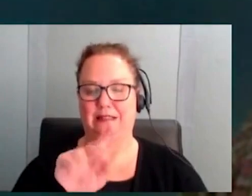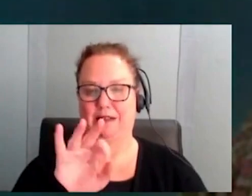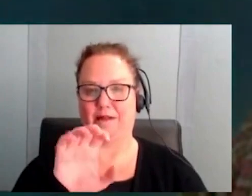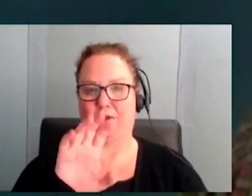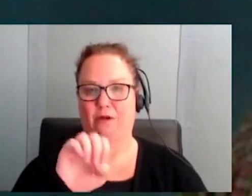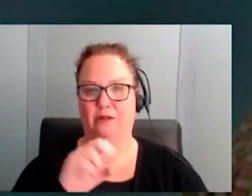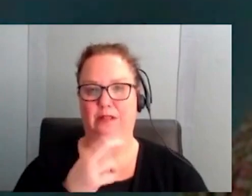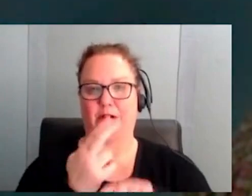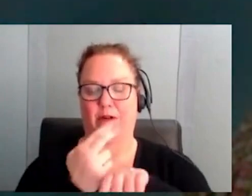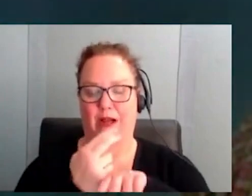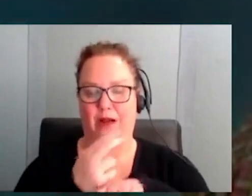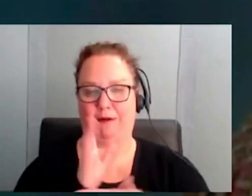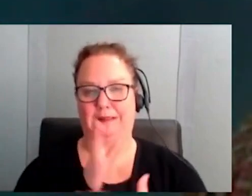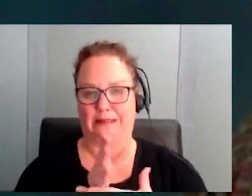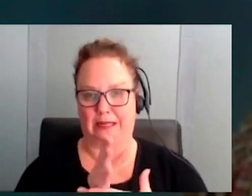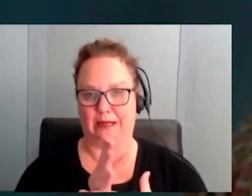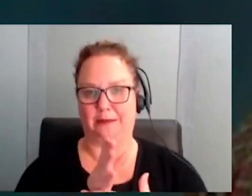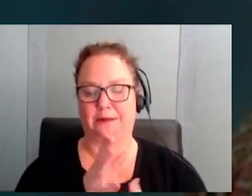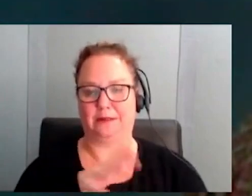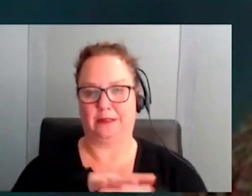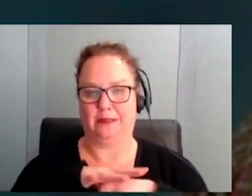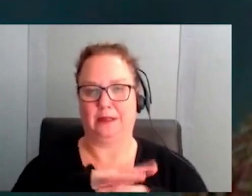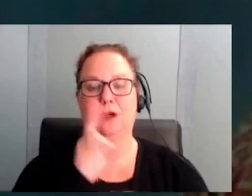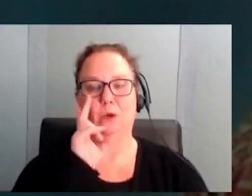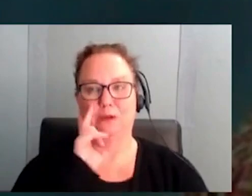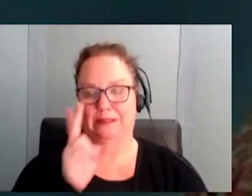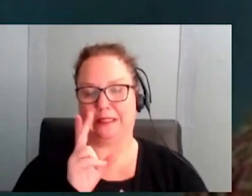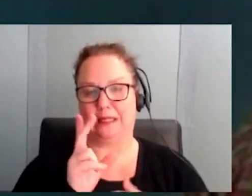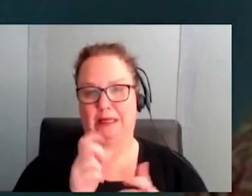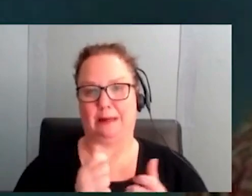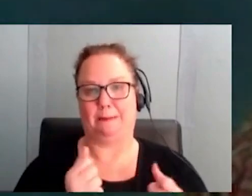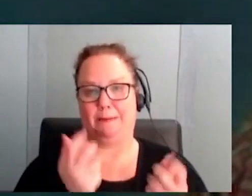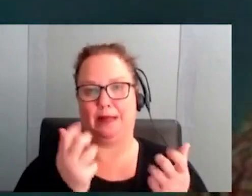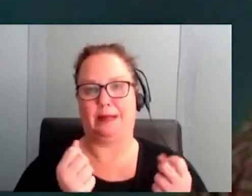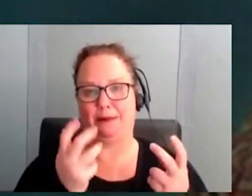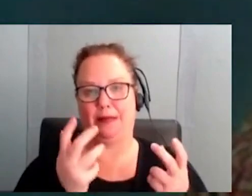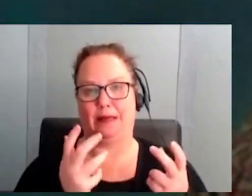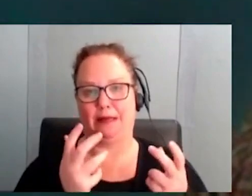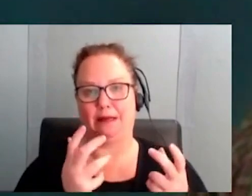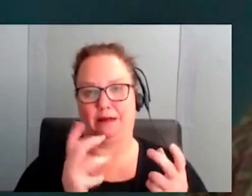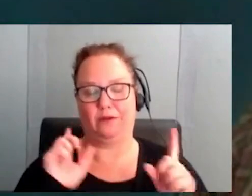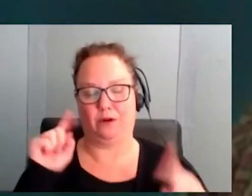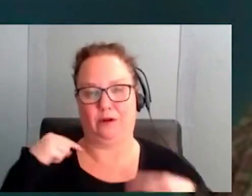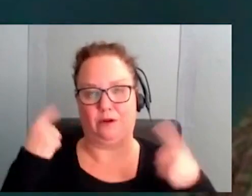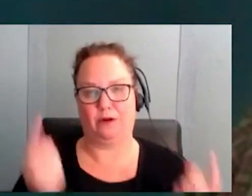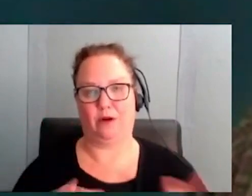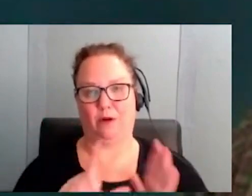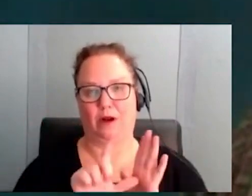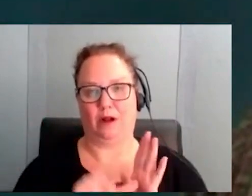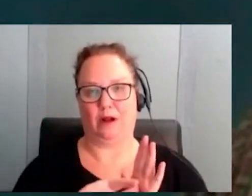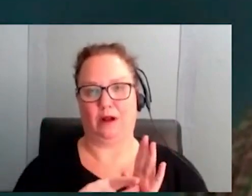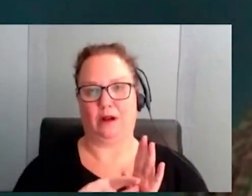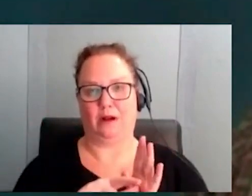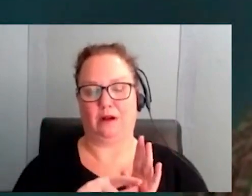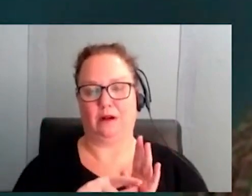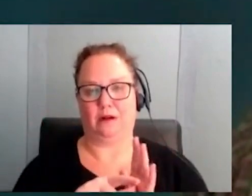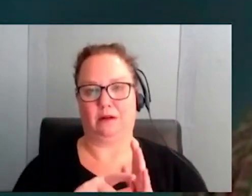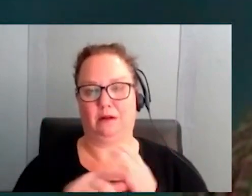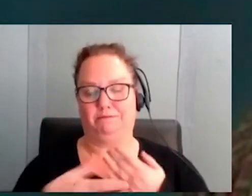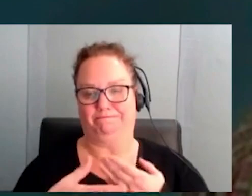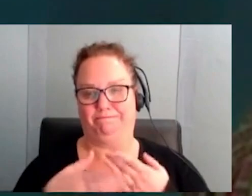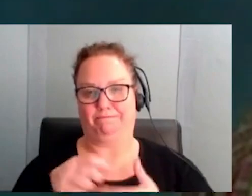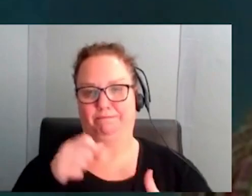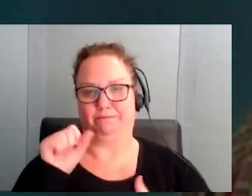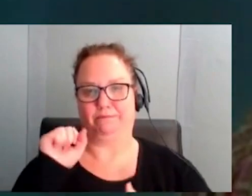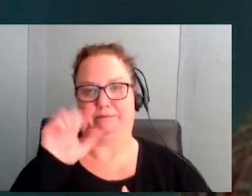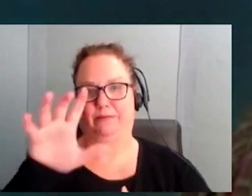highway interdictions, and we're starting to see a large, and we've seen it for a while, a large amount of parcel interdictions coming